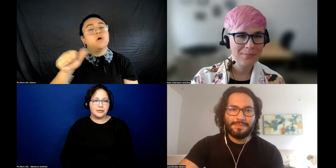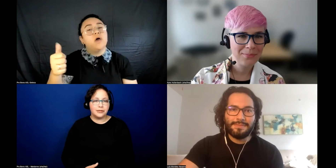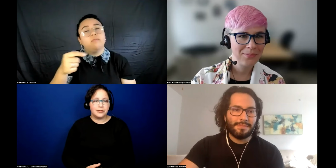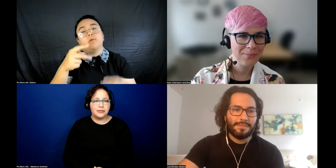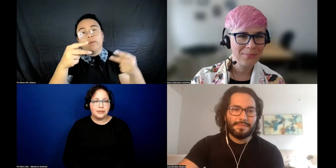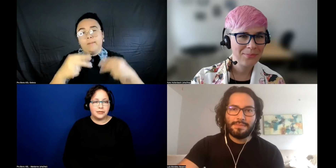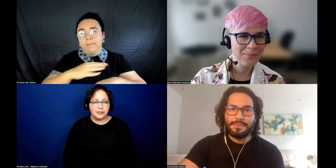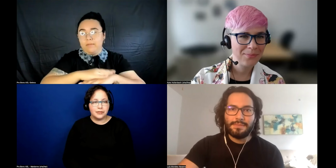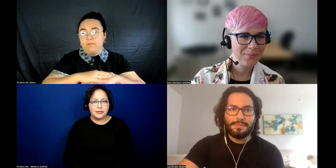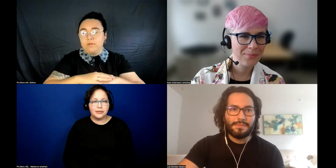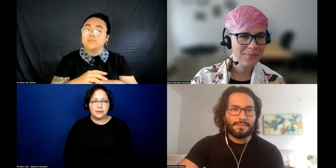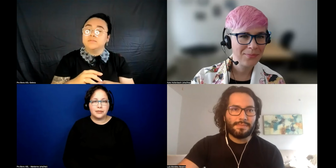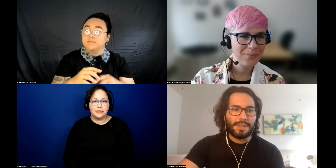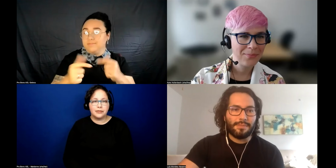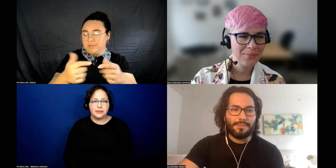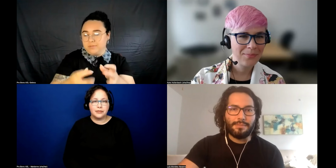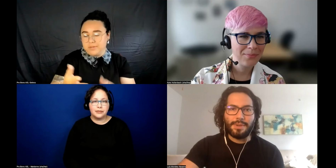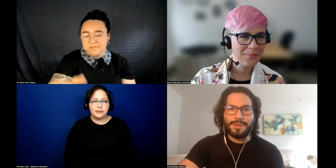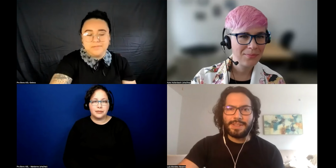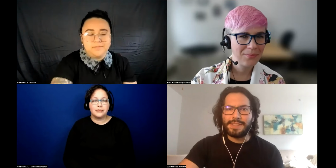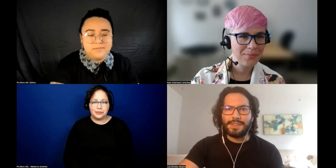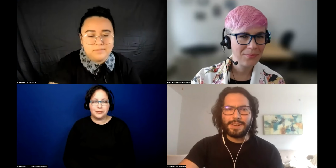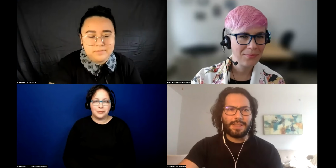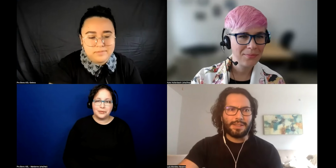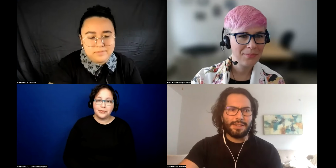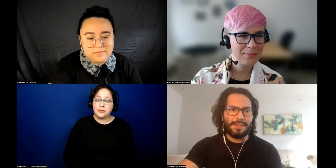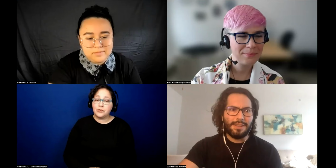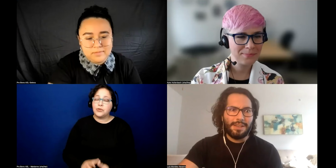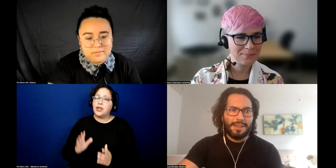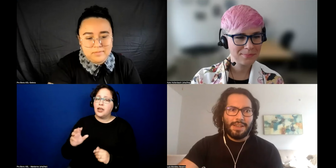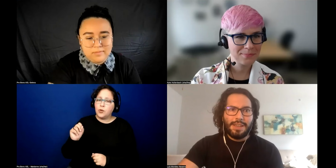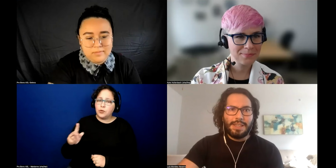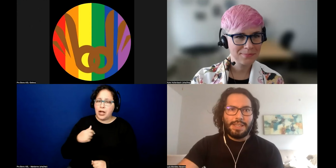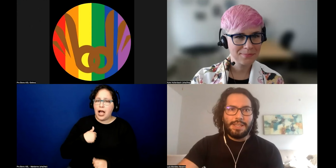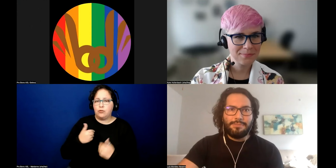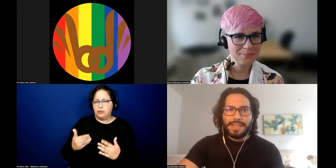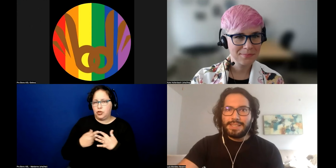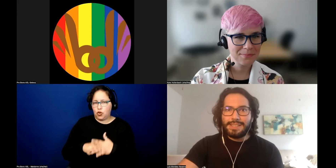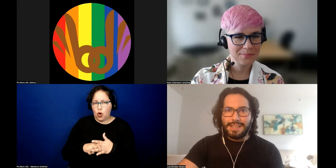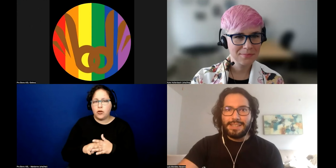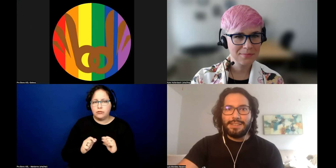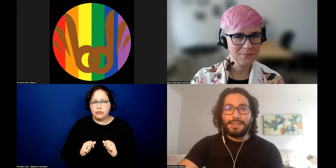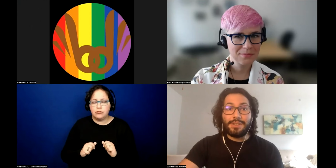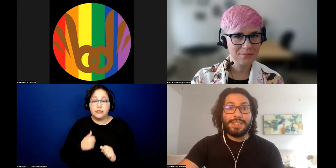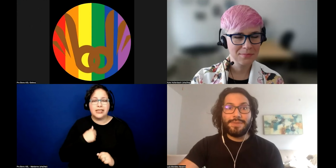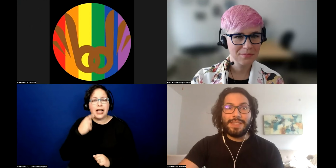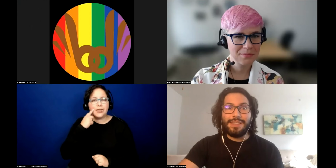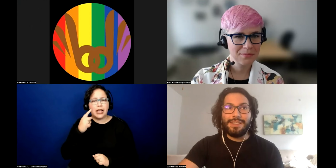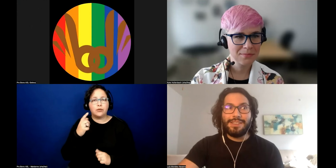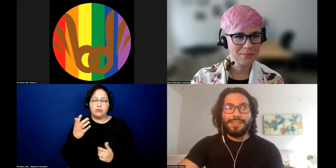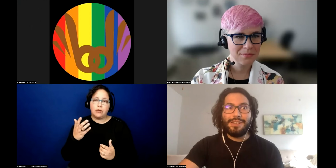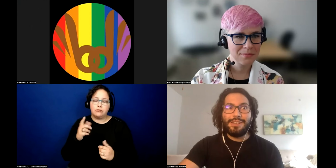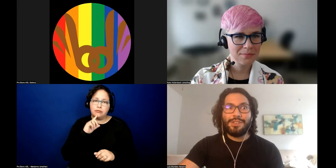Maybe I'll start. I think that the biggest challenge, there are